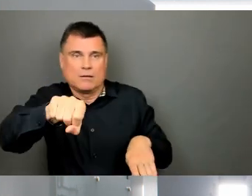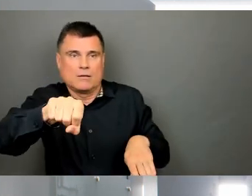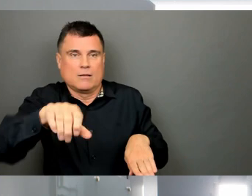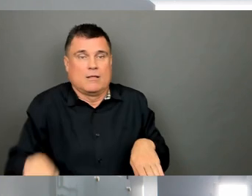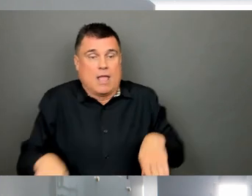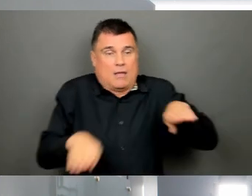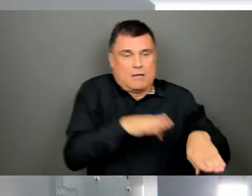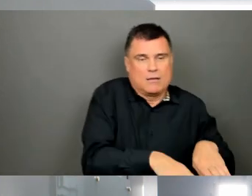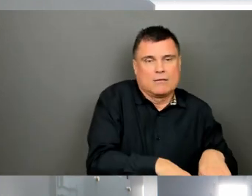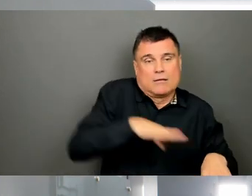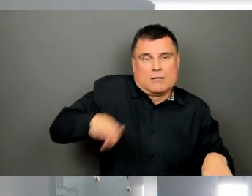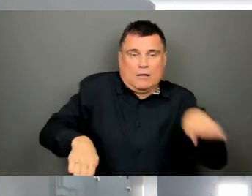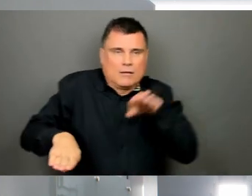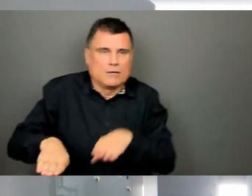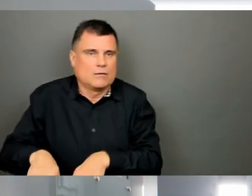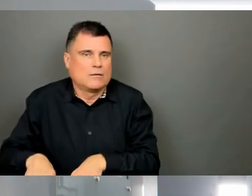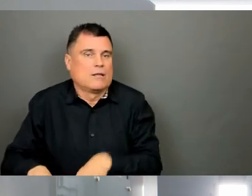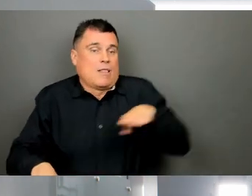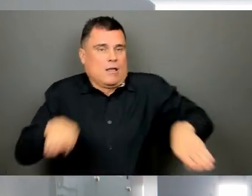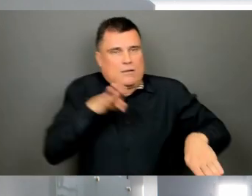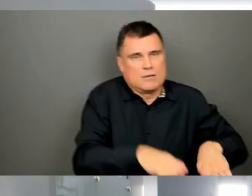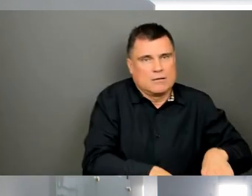5, 6, 7 to the left.